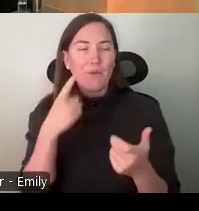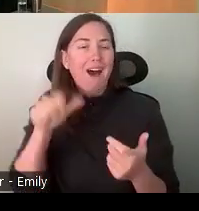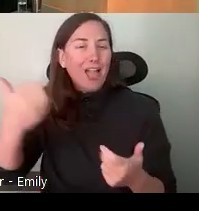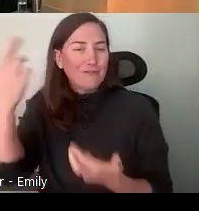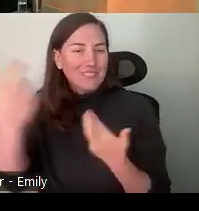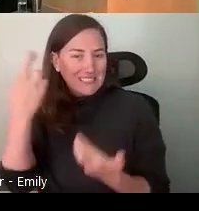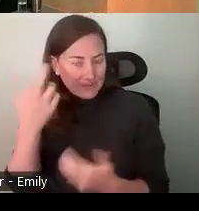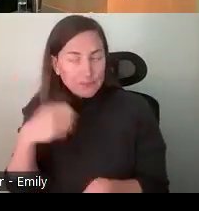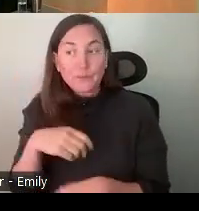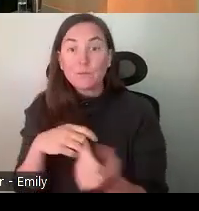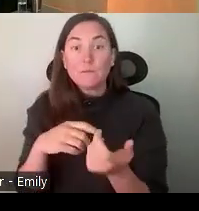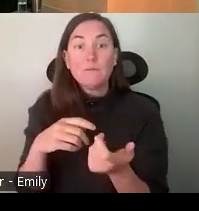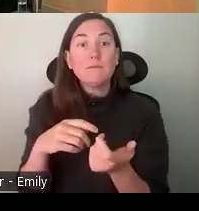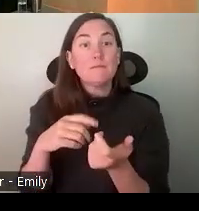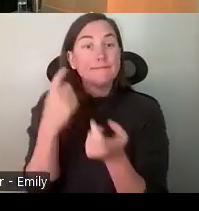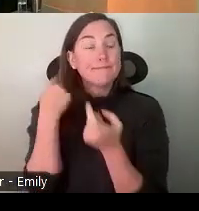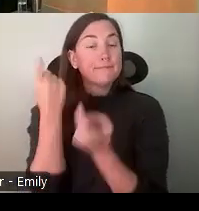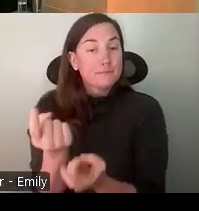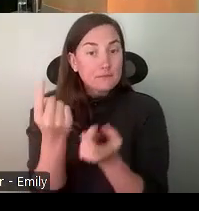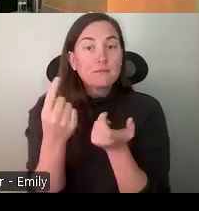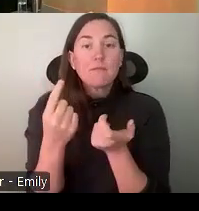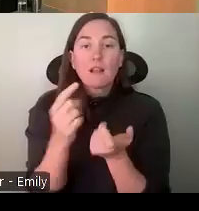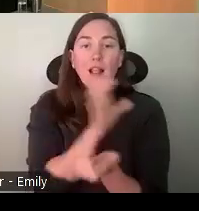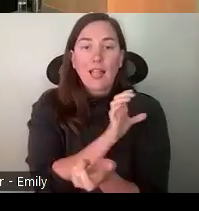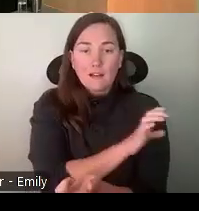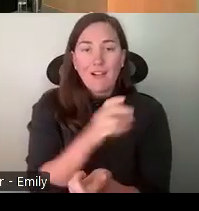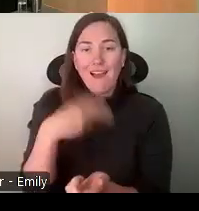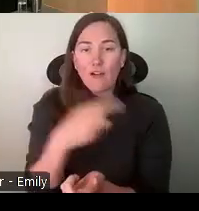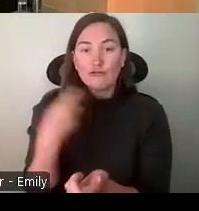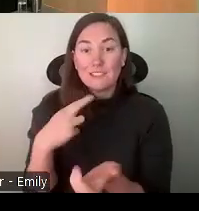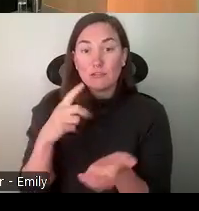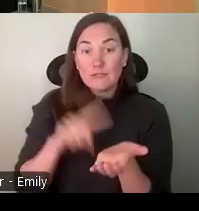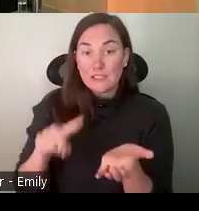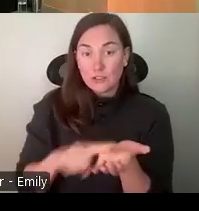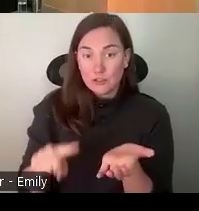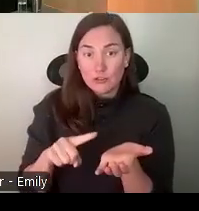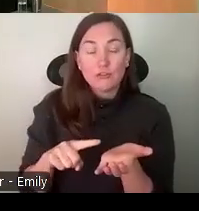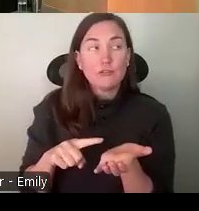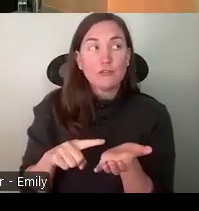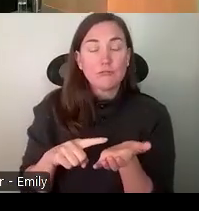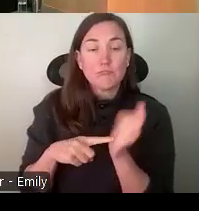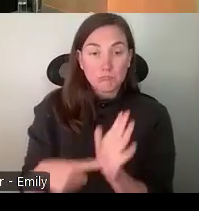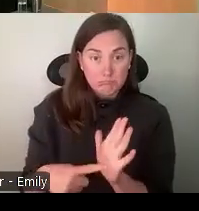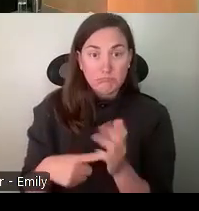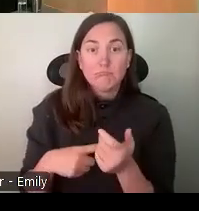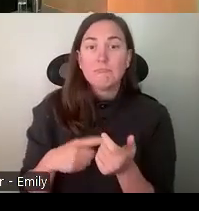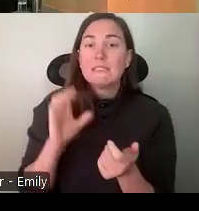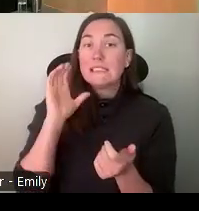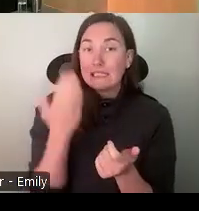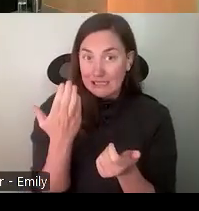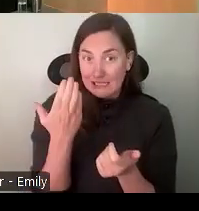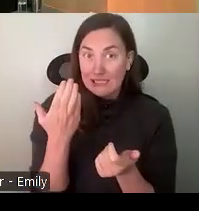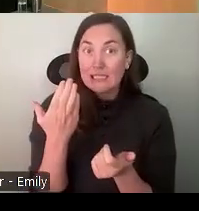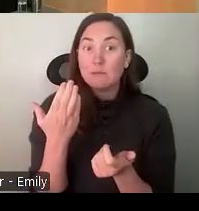been shown in clinical high-risk research that there seems to be a tendency